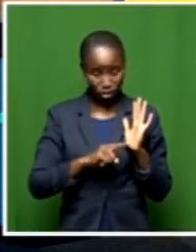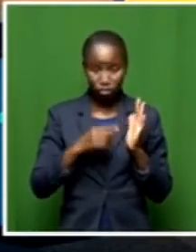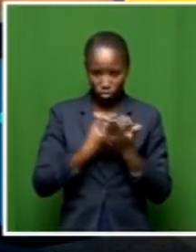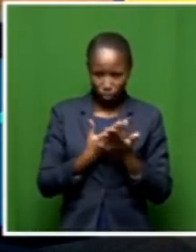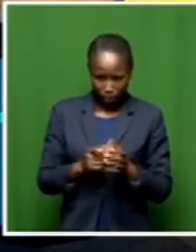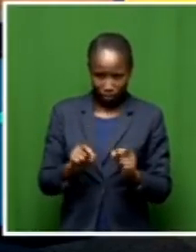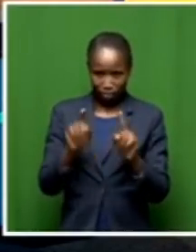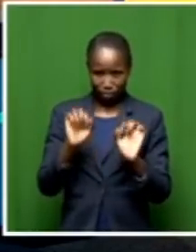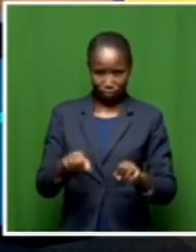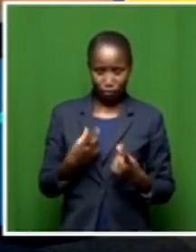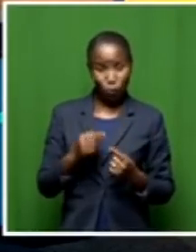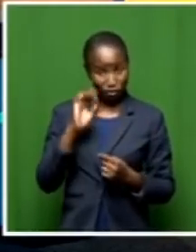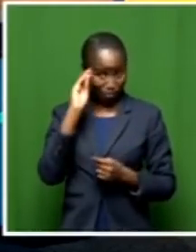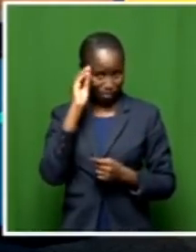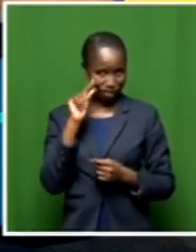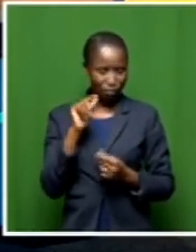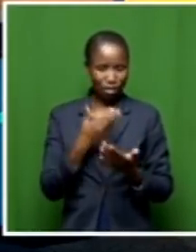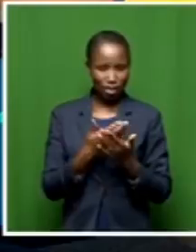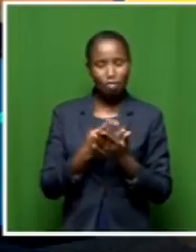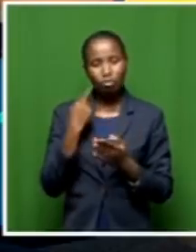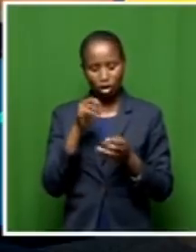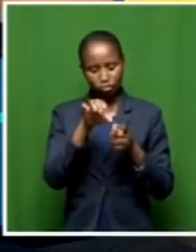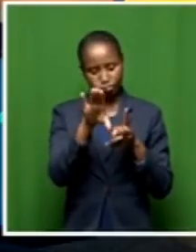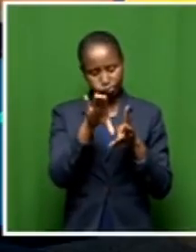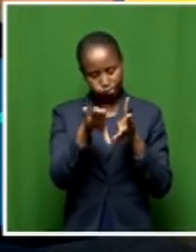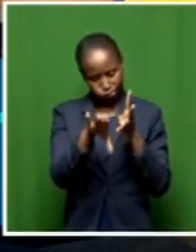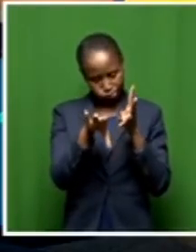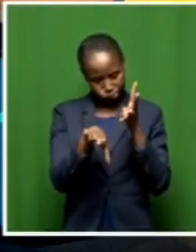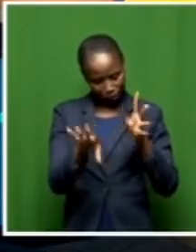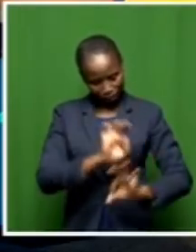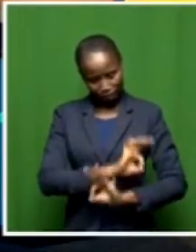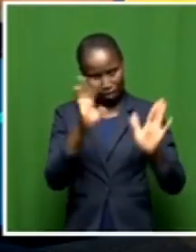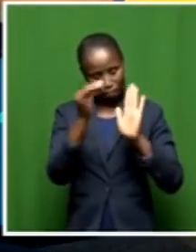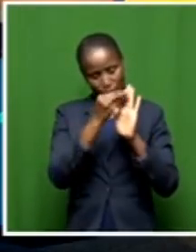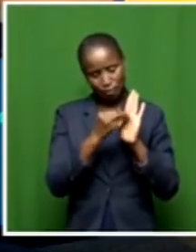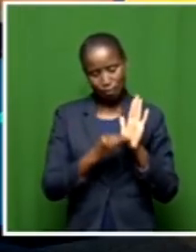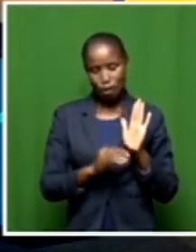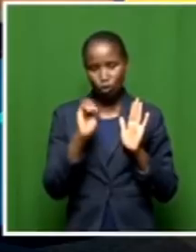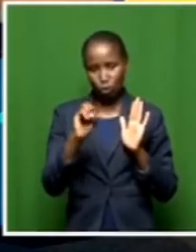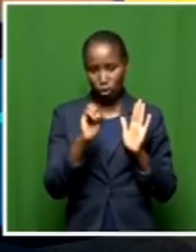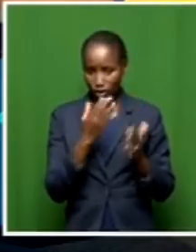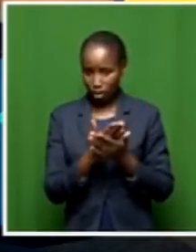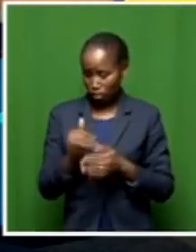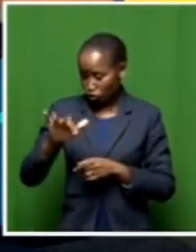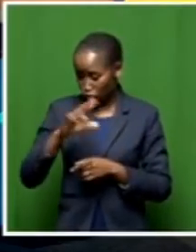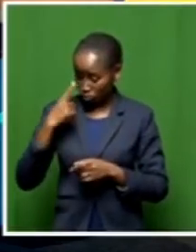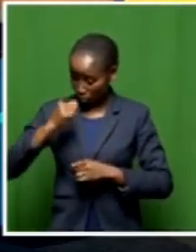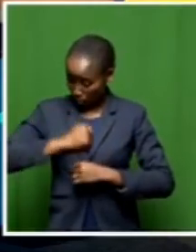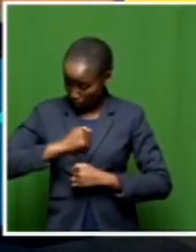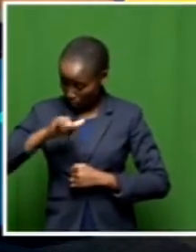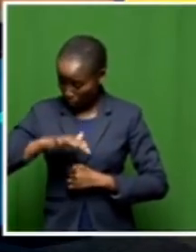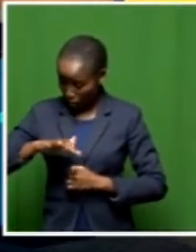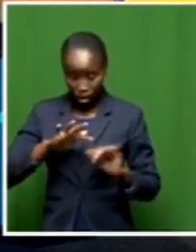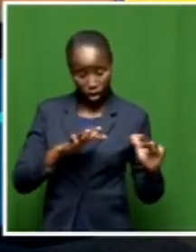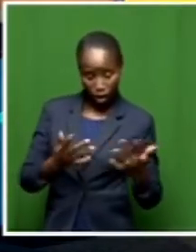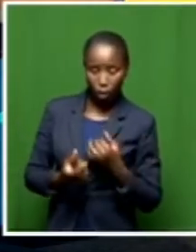can go into exactly the area that you're living in. You can look at the votes, the councils, all of that kind of stuff. But just the quick snapshot I